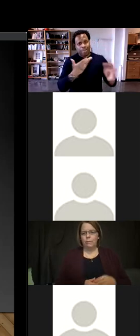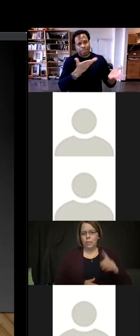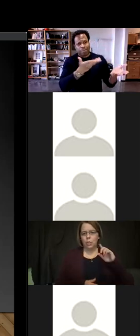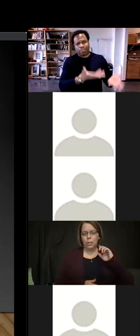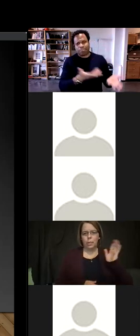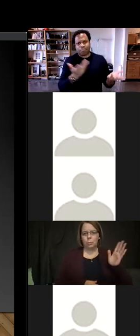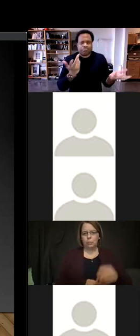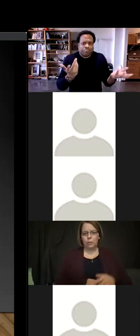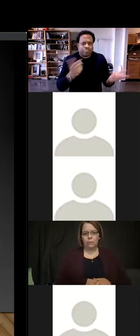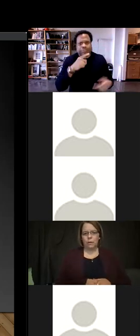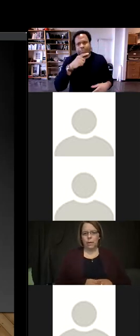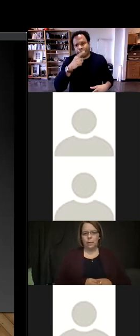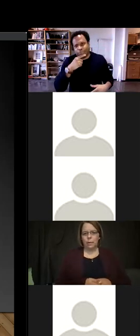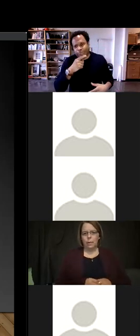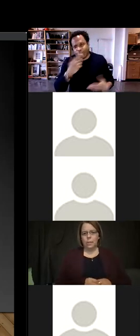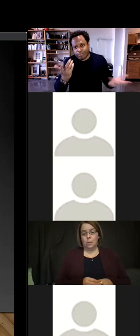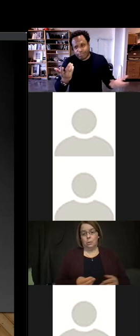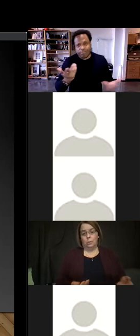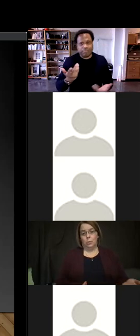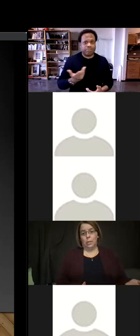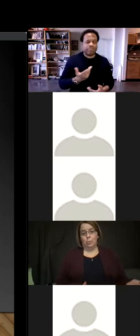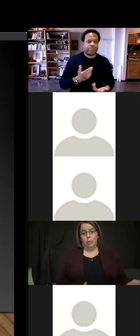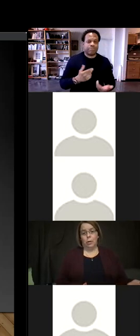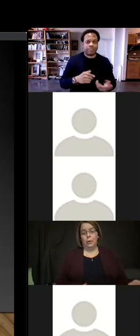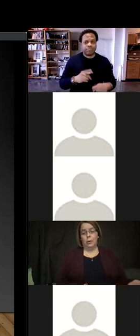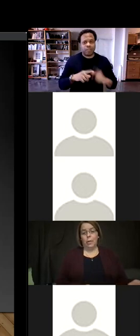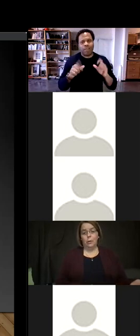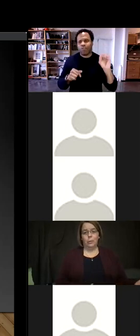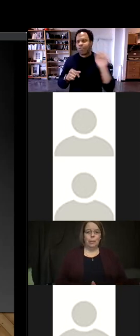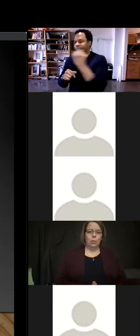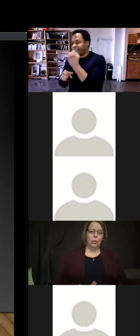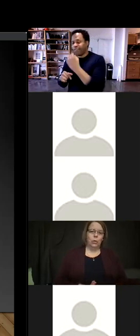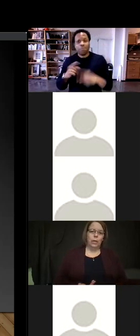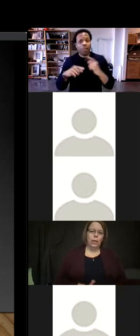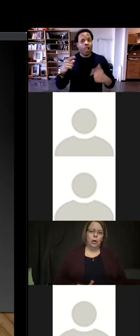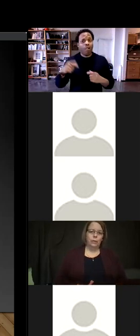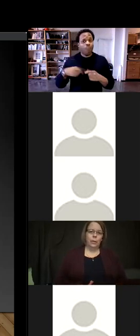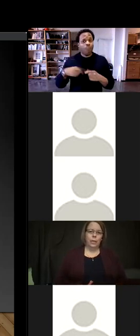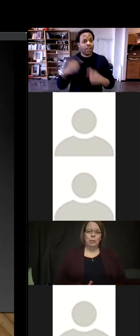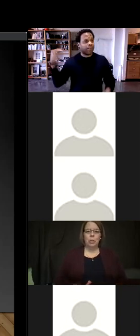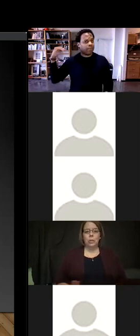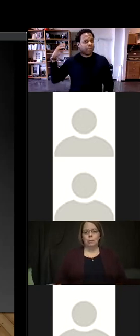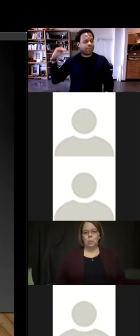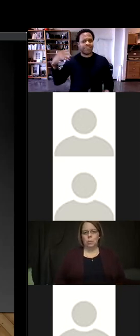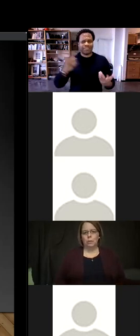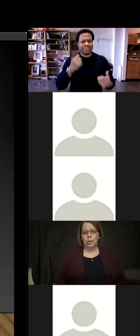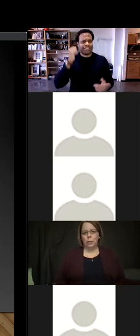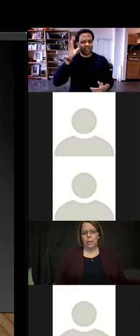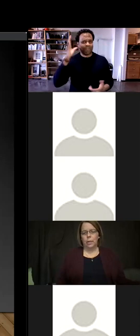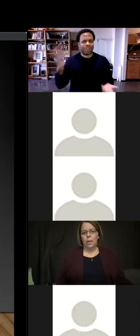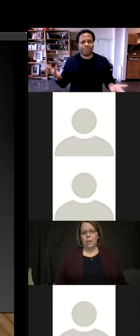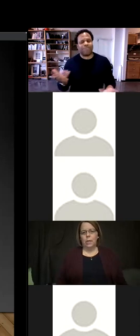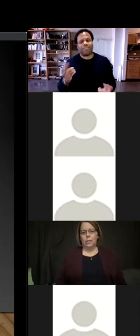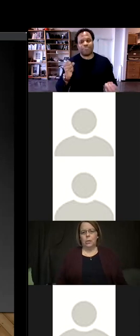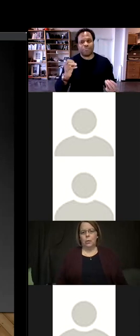her left ear, she can hear perfectly fine. So do we label her hearing or do we label her hard of hearing? But she labels herself